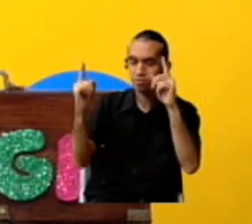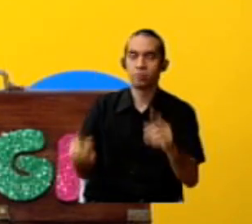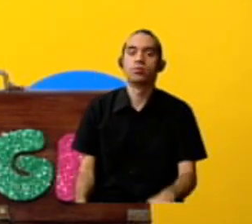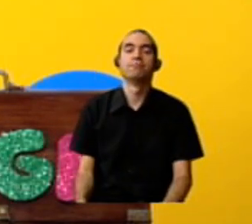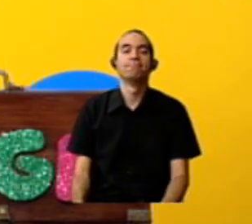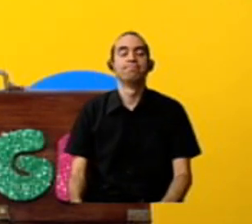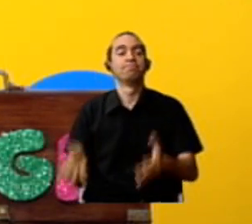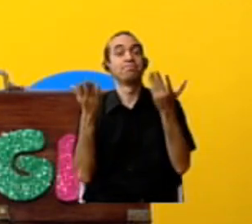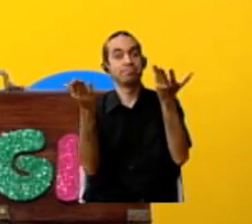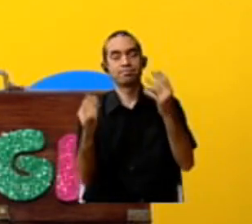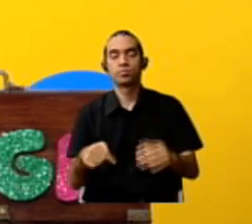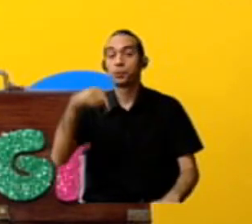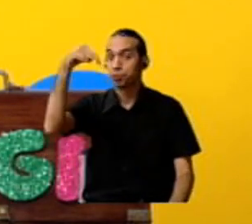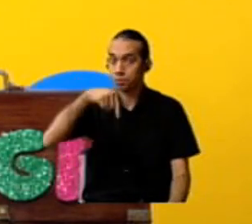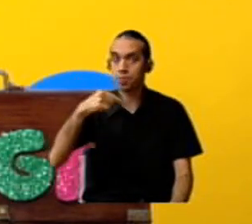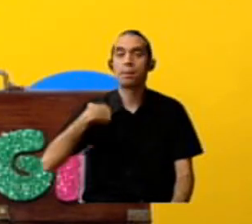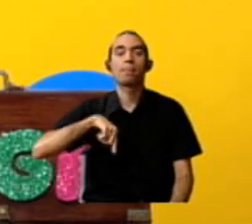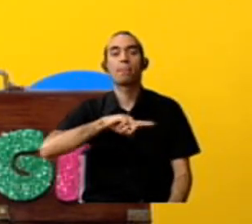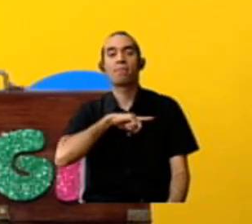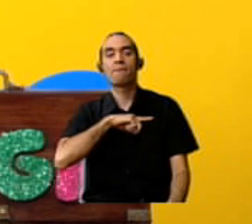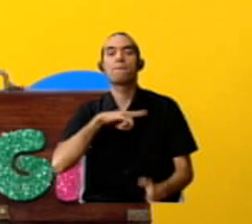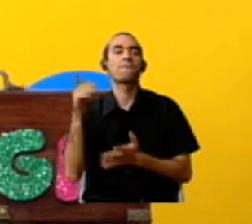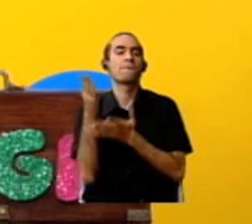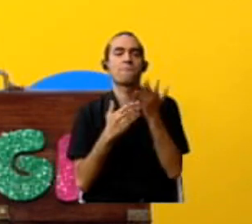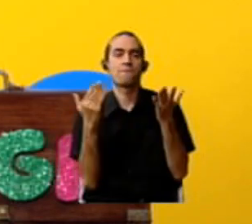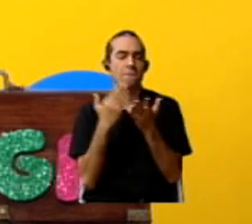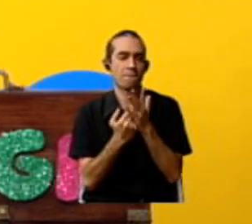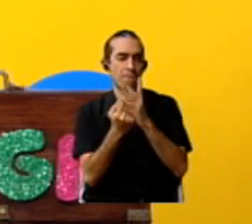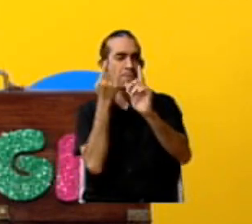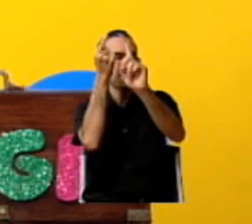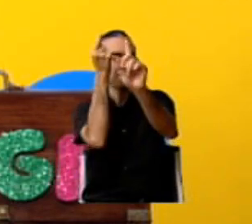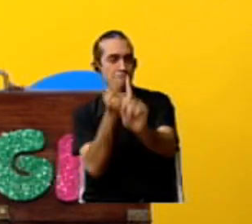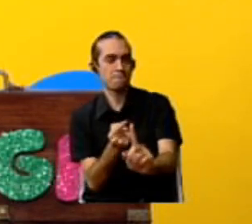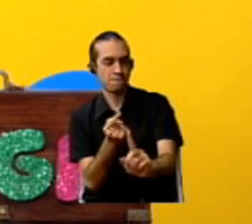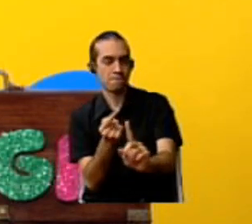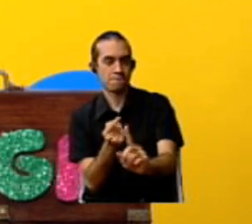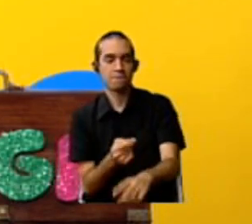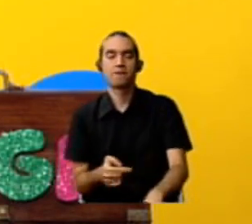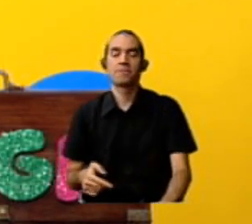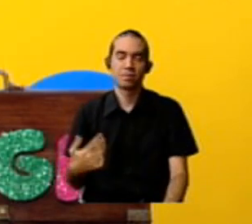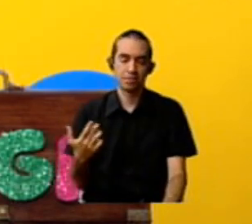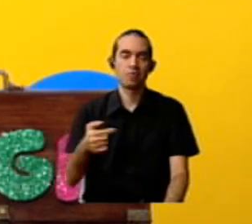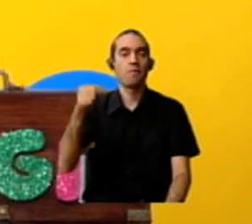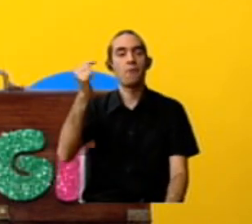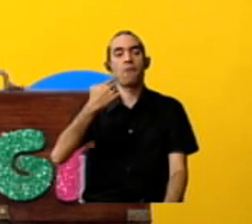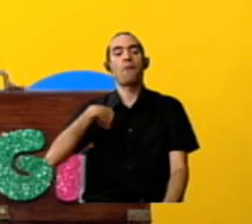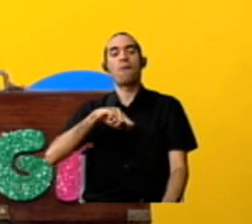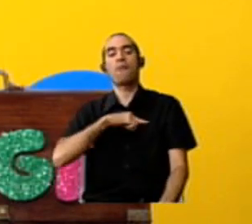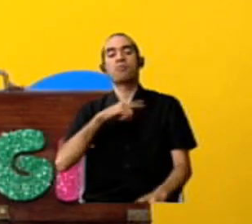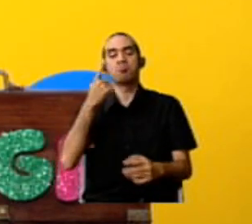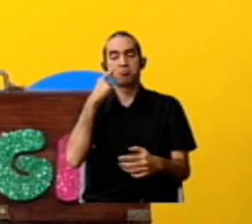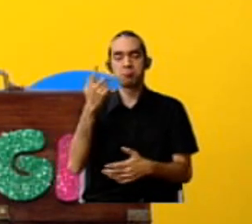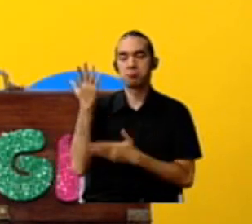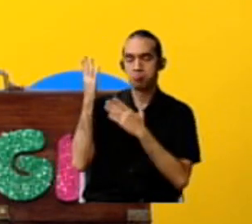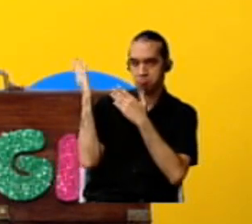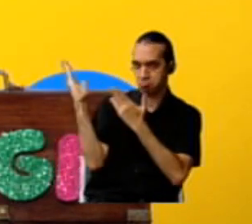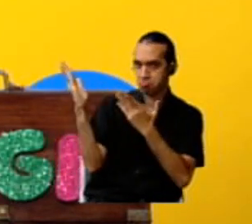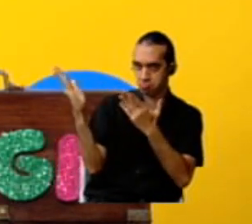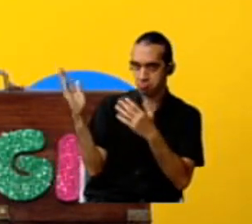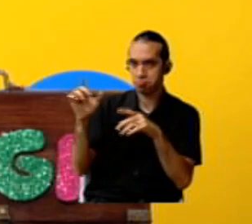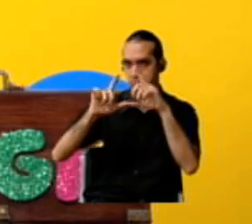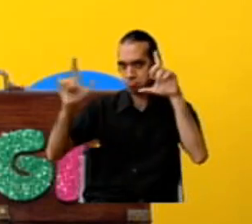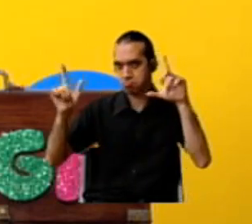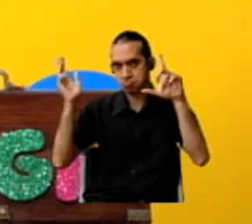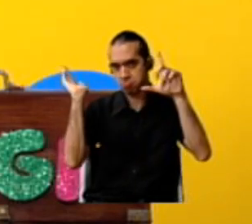Charlie, today we have some goals, las metas de la clase, and we have a presentation for you